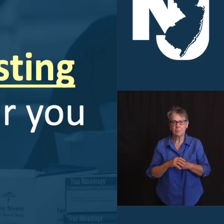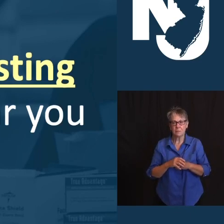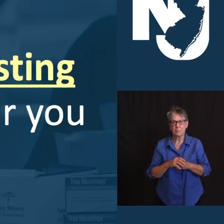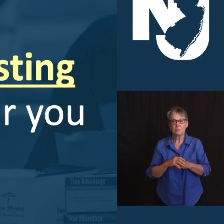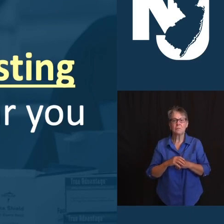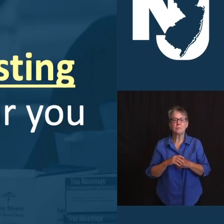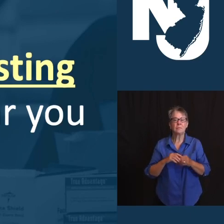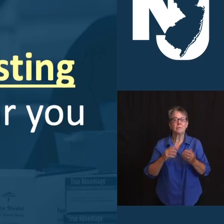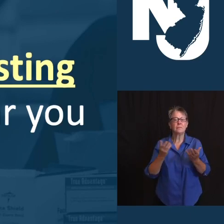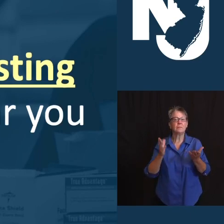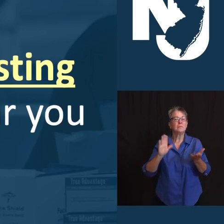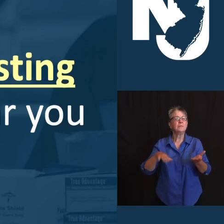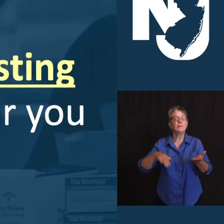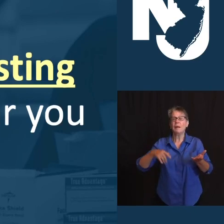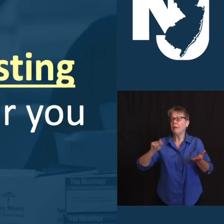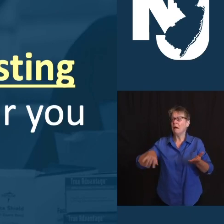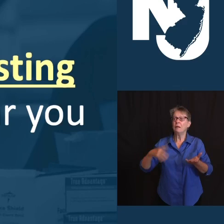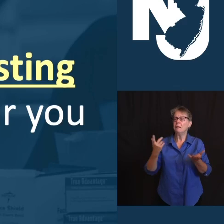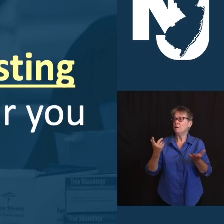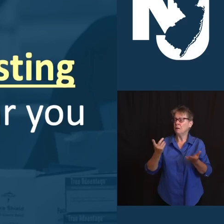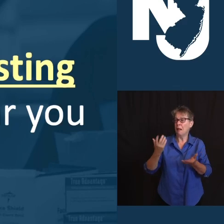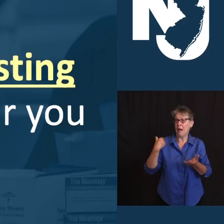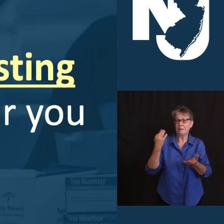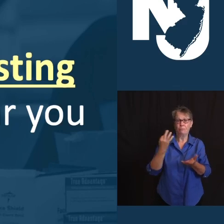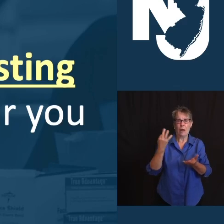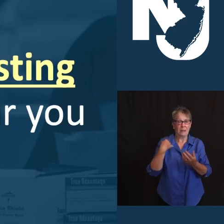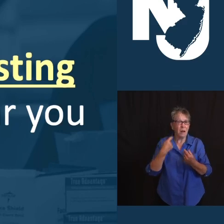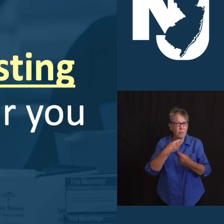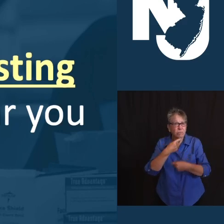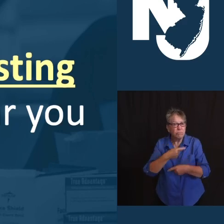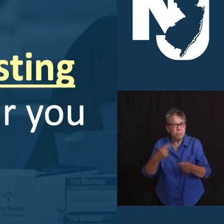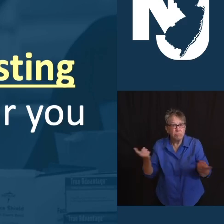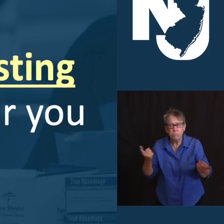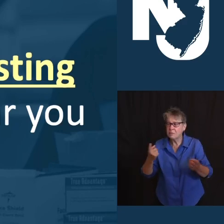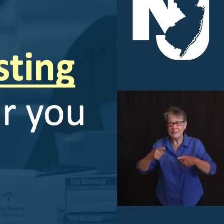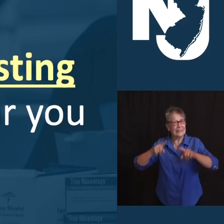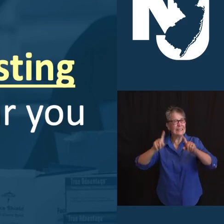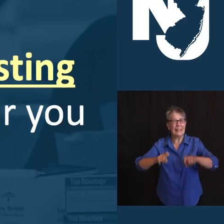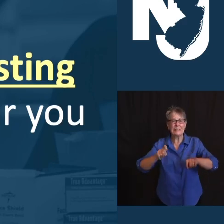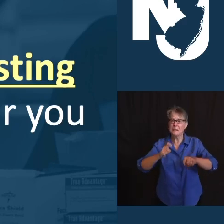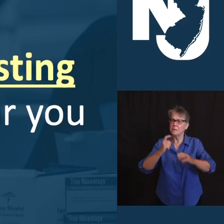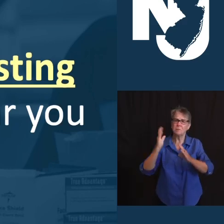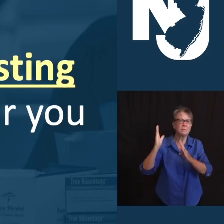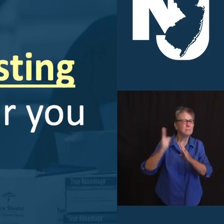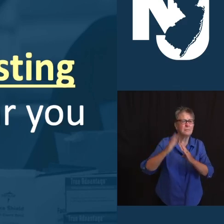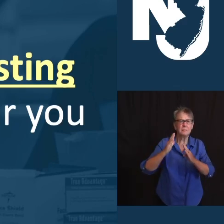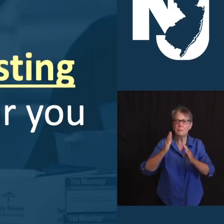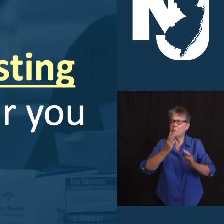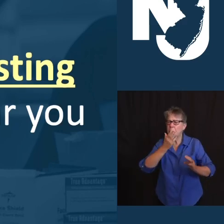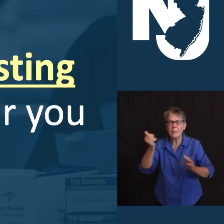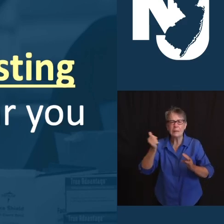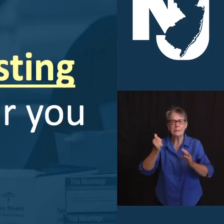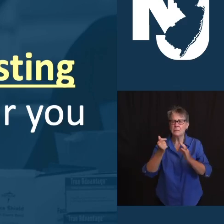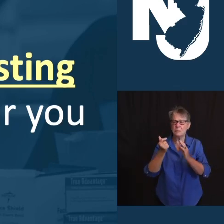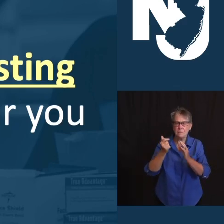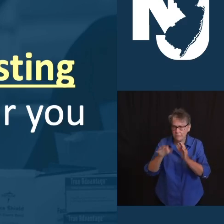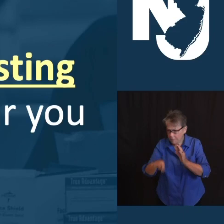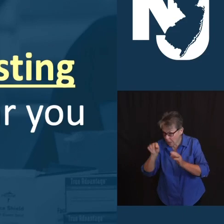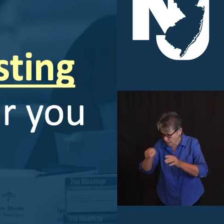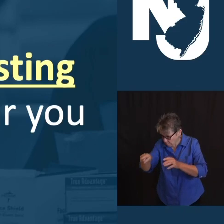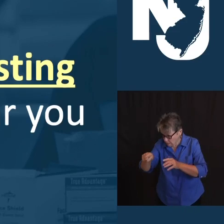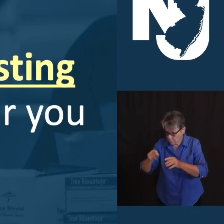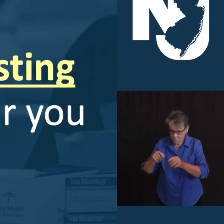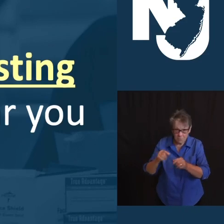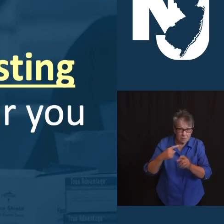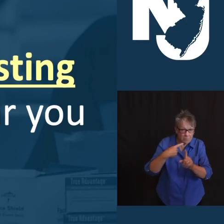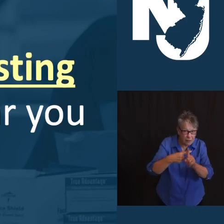community contact tracing corps can get to work to stop a flare-up before it happens. And I had at least one, if not a couple of